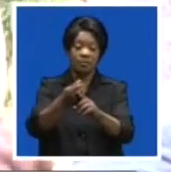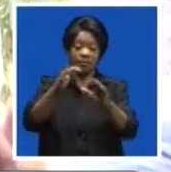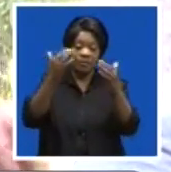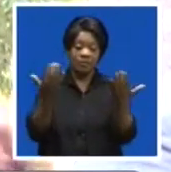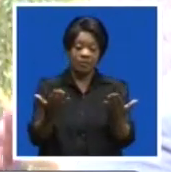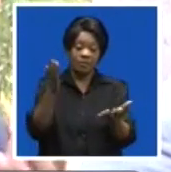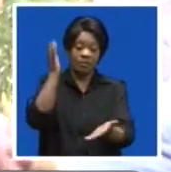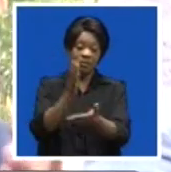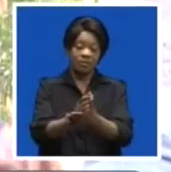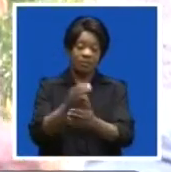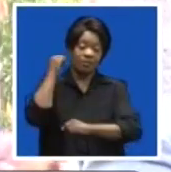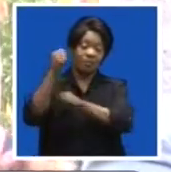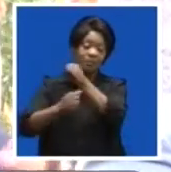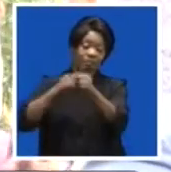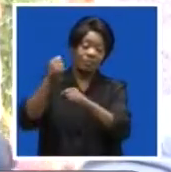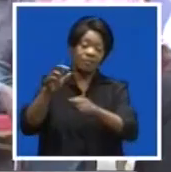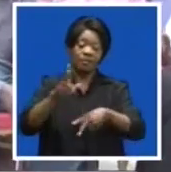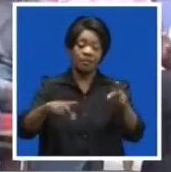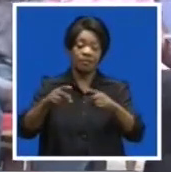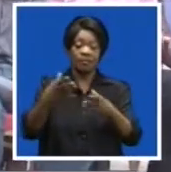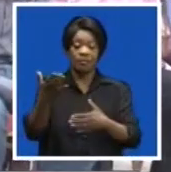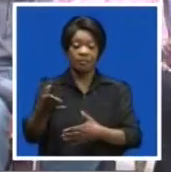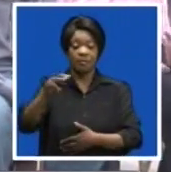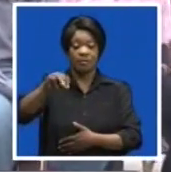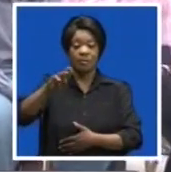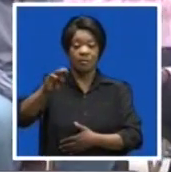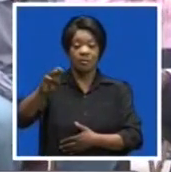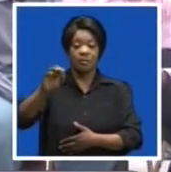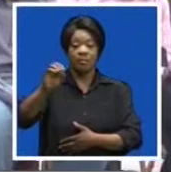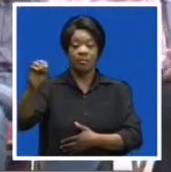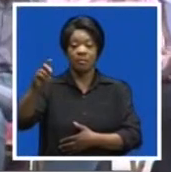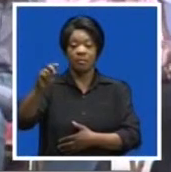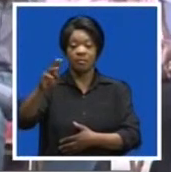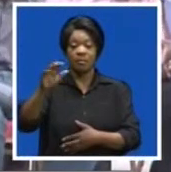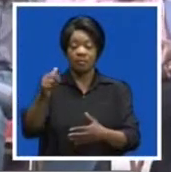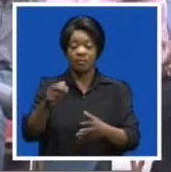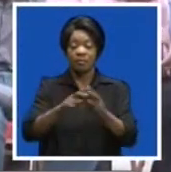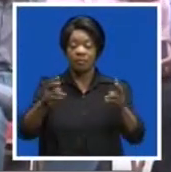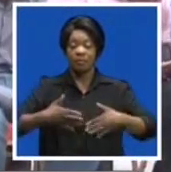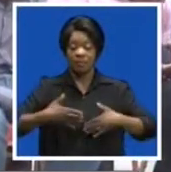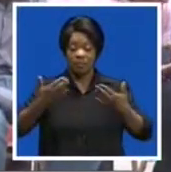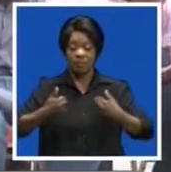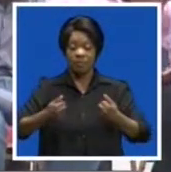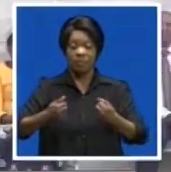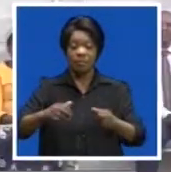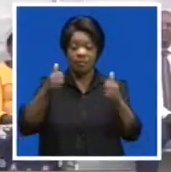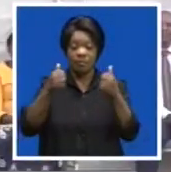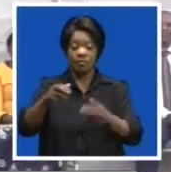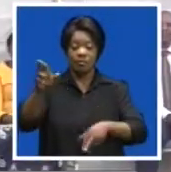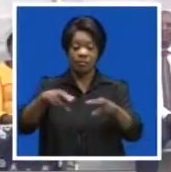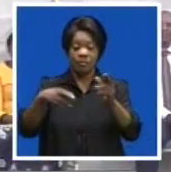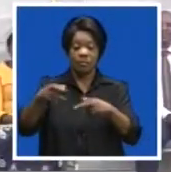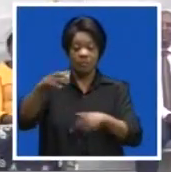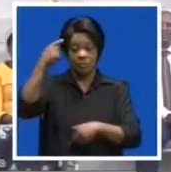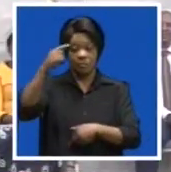Member of Parliament Cornelius Muitwa is happy with the peace and cordial relationship between his party and government in Southern Province. We, the